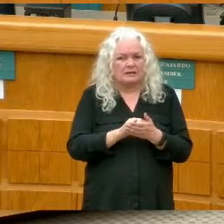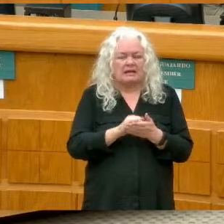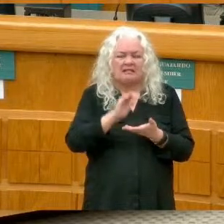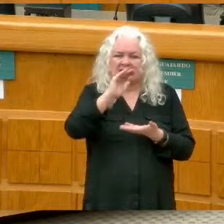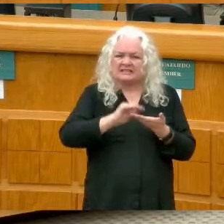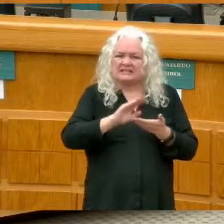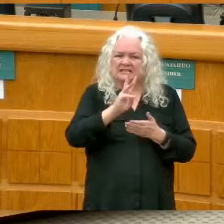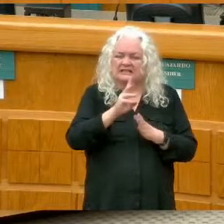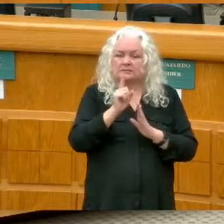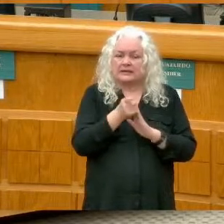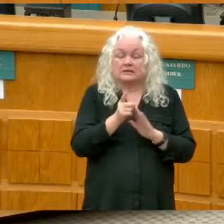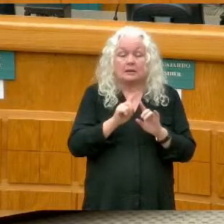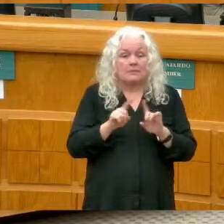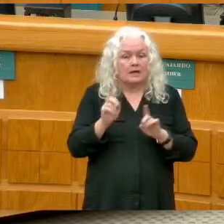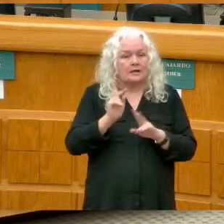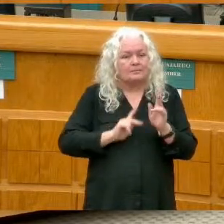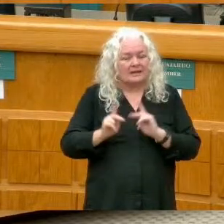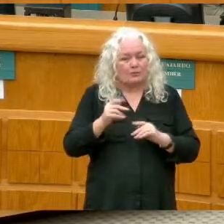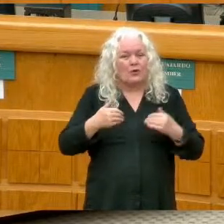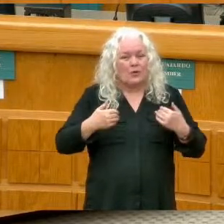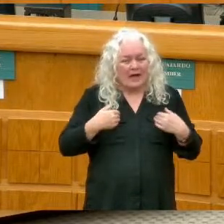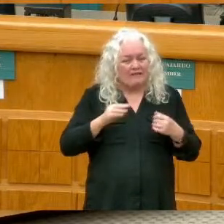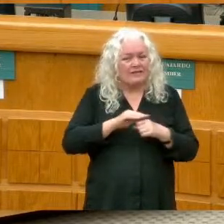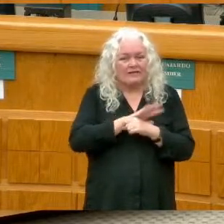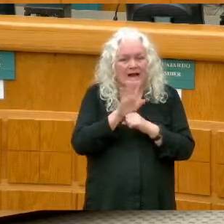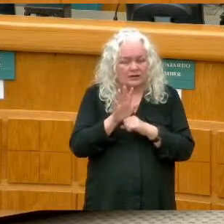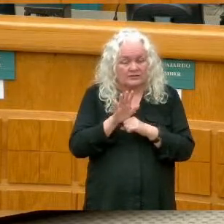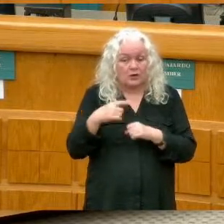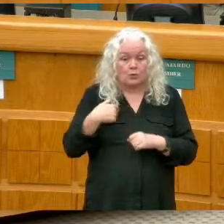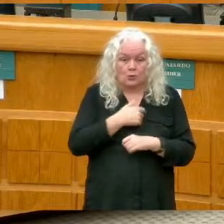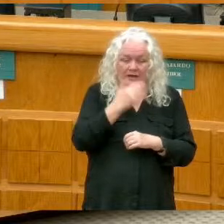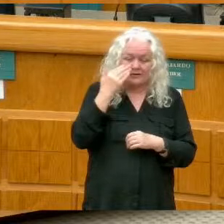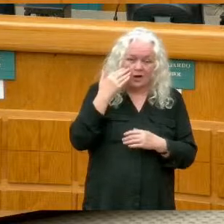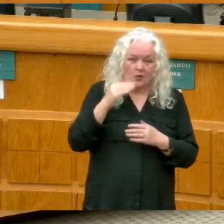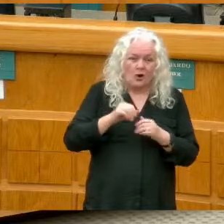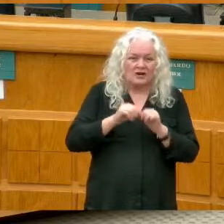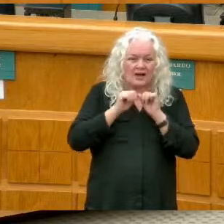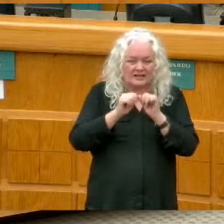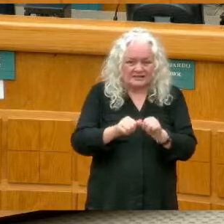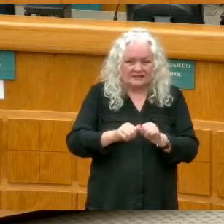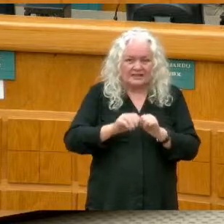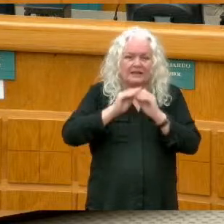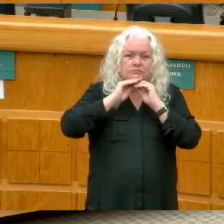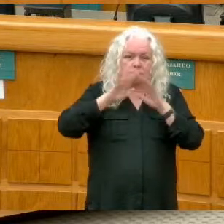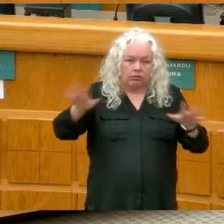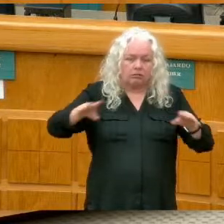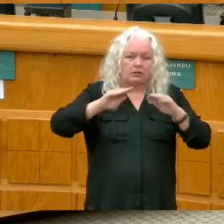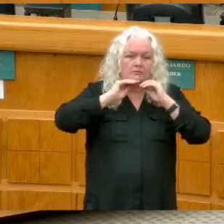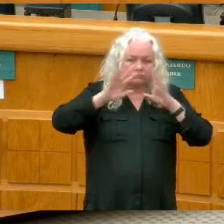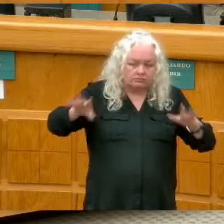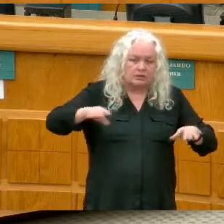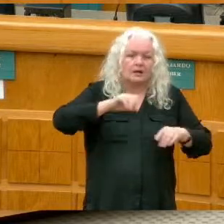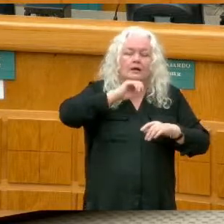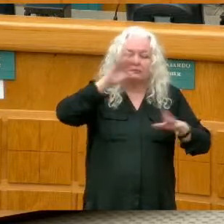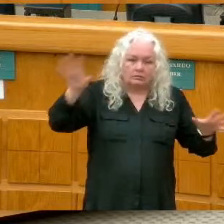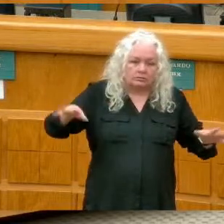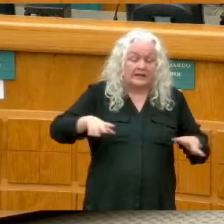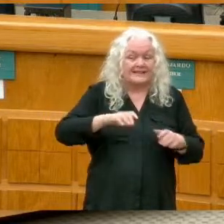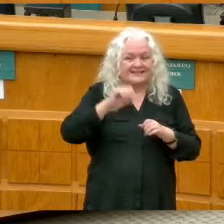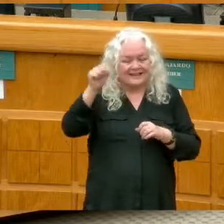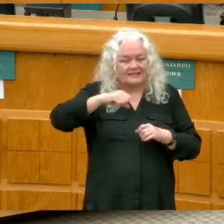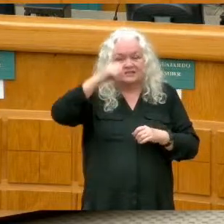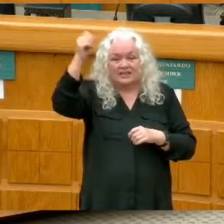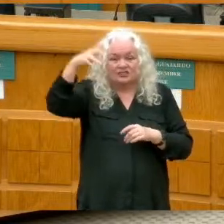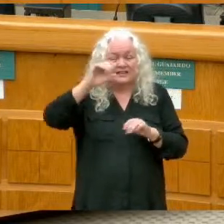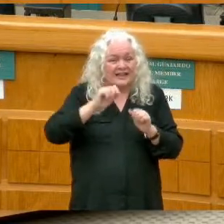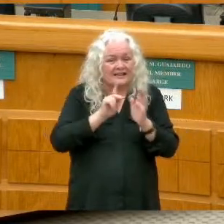minutes. But people who have the virus, we know, are constantly shedding this virus. So yes, sunshine can kill this virus,